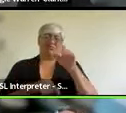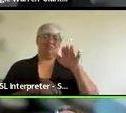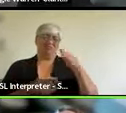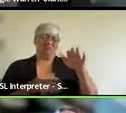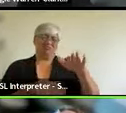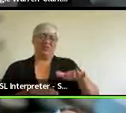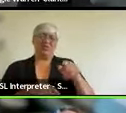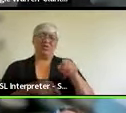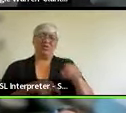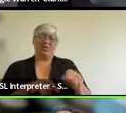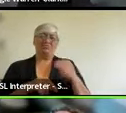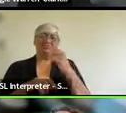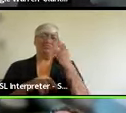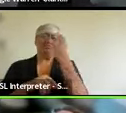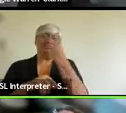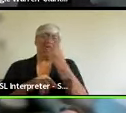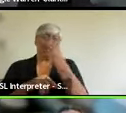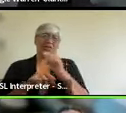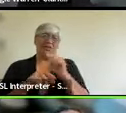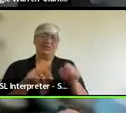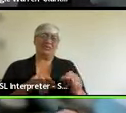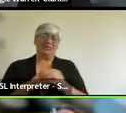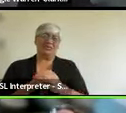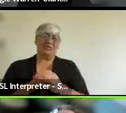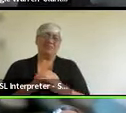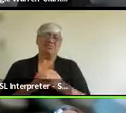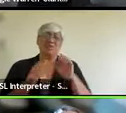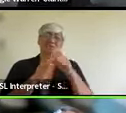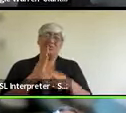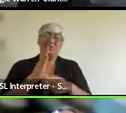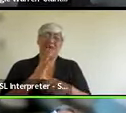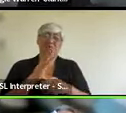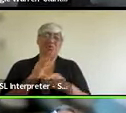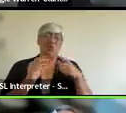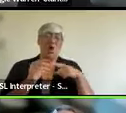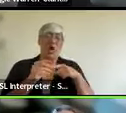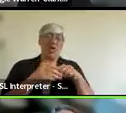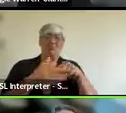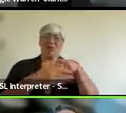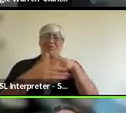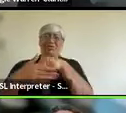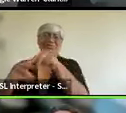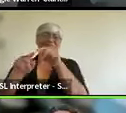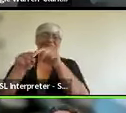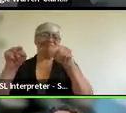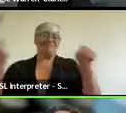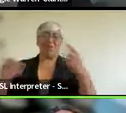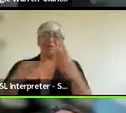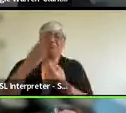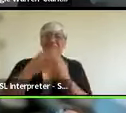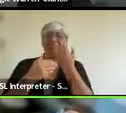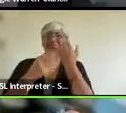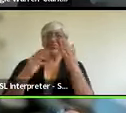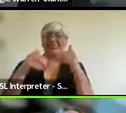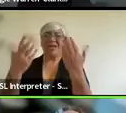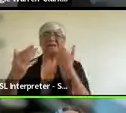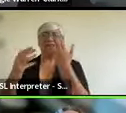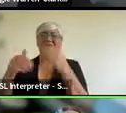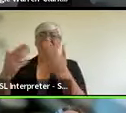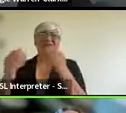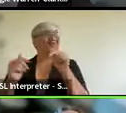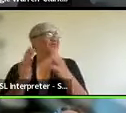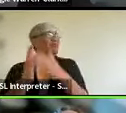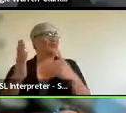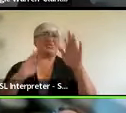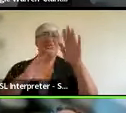a sensory impairment and is disabled by barriers that we encounter daily in our beautiful